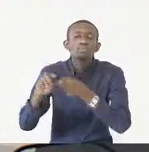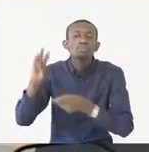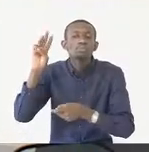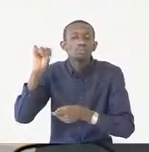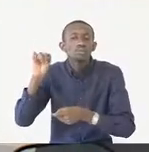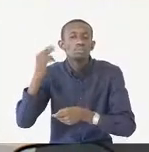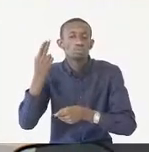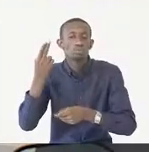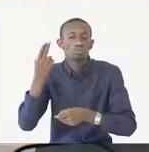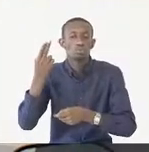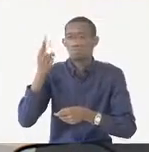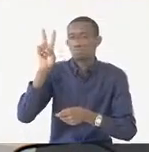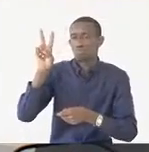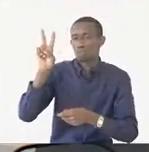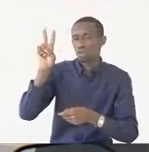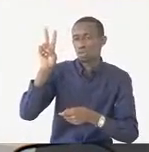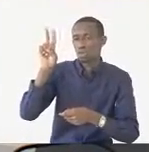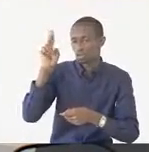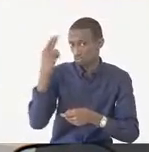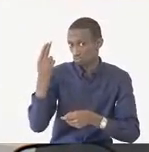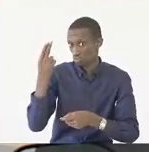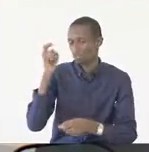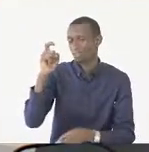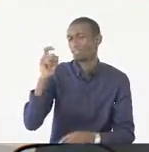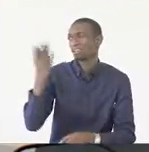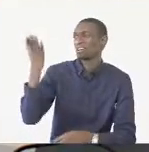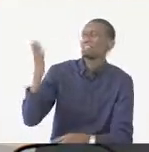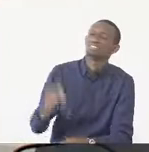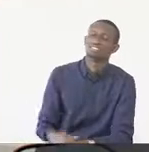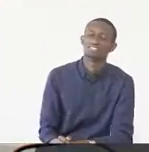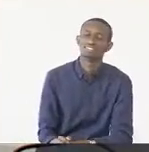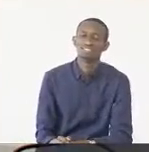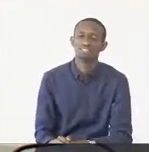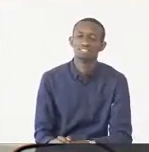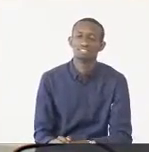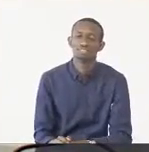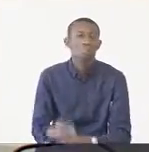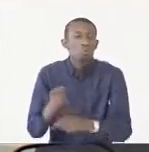M2 V2X. This is what we have, okay? Then